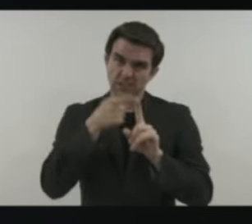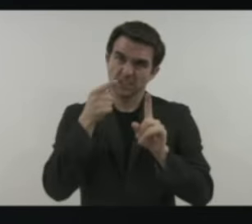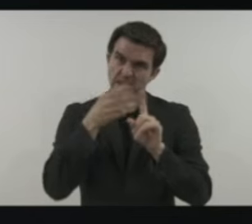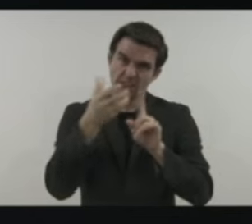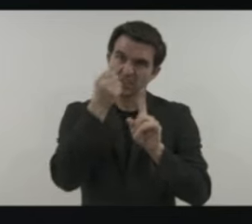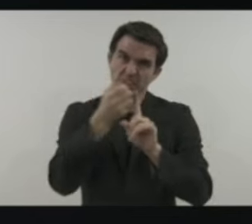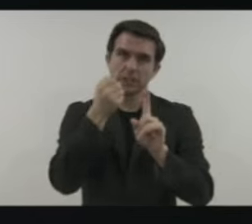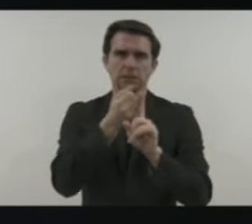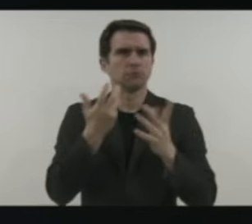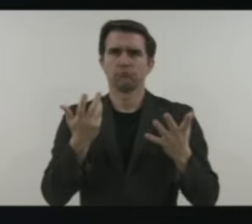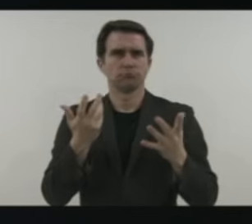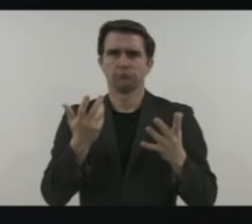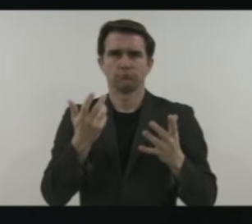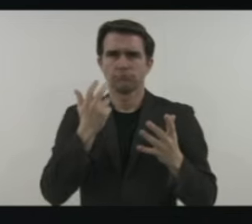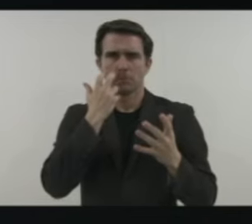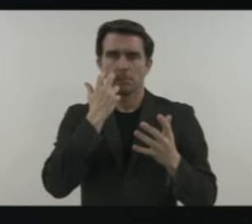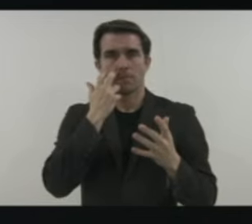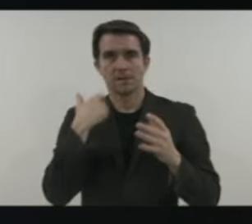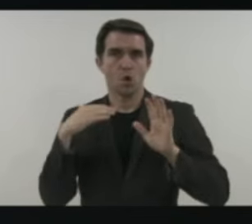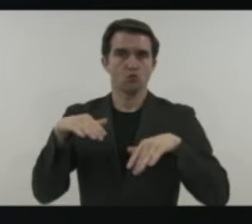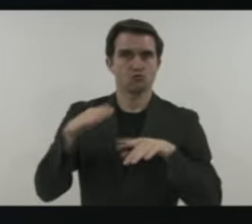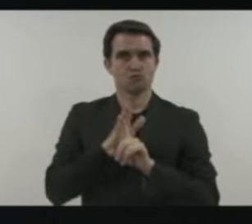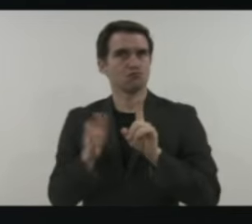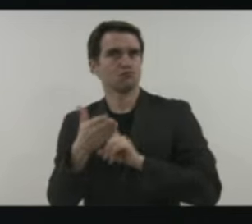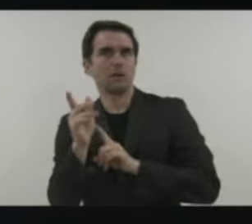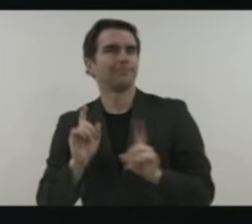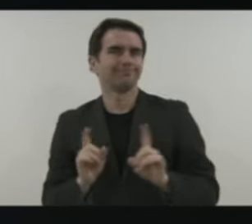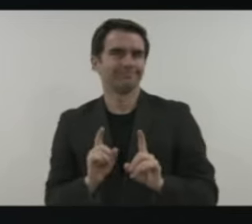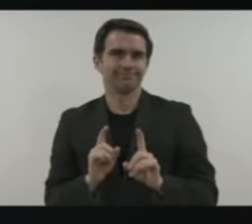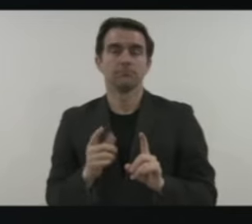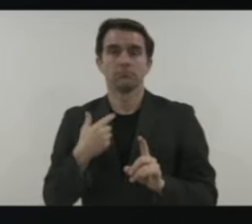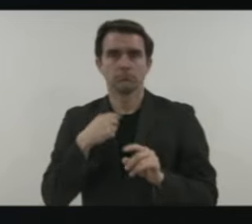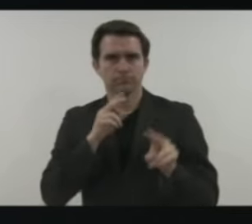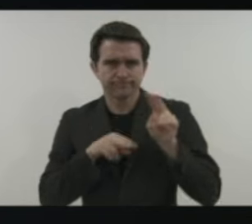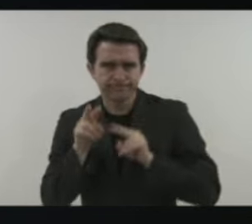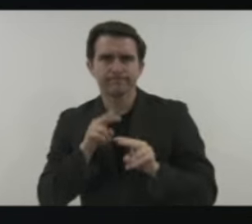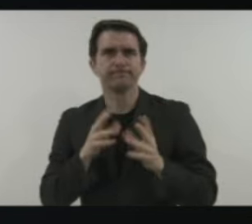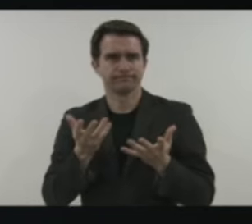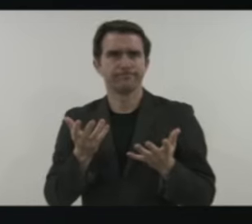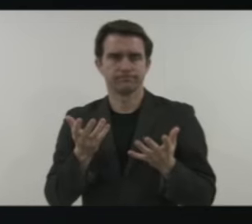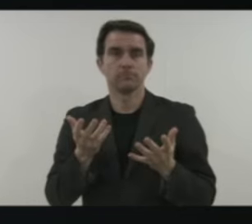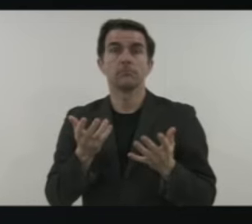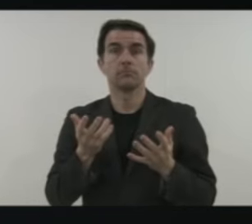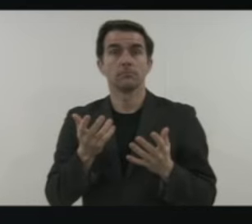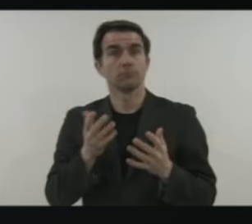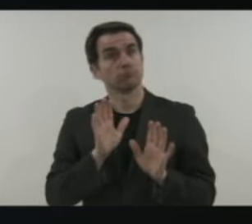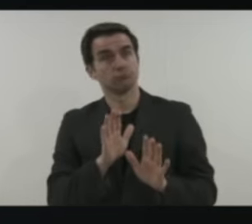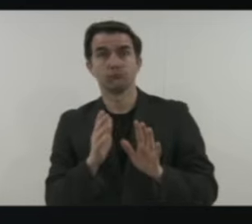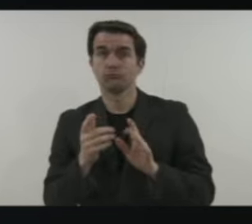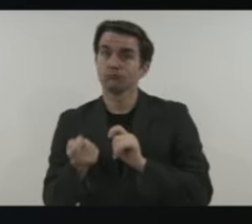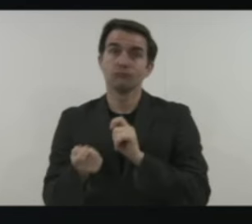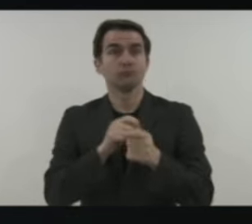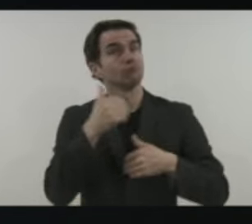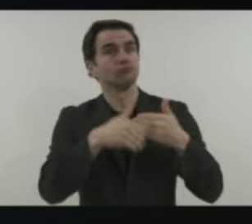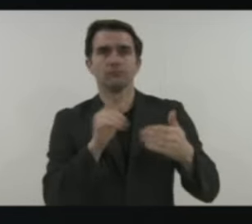own ambitious path. We must aggressively go after the easier emissions first and allow